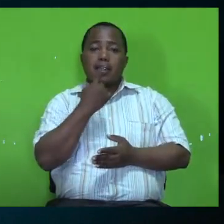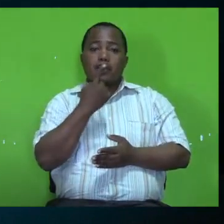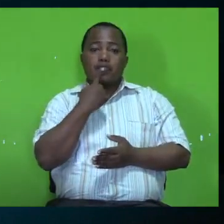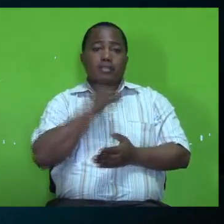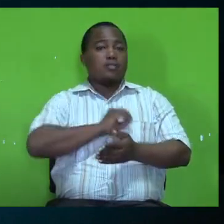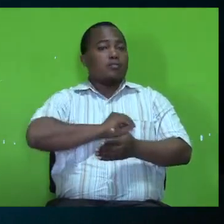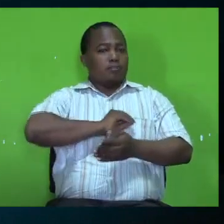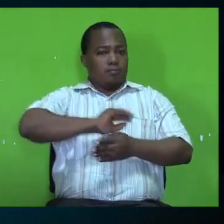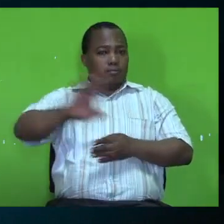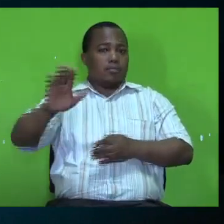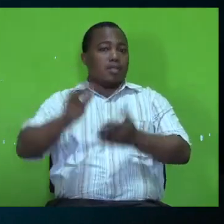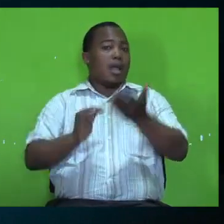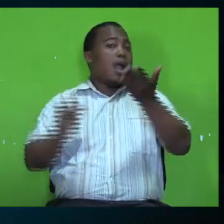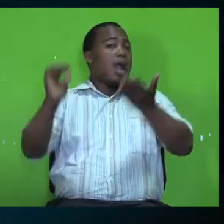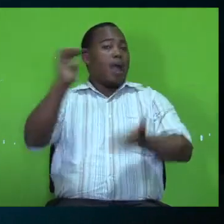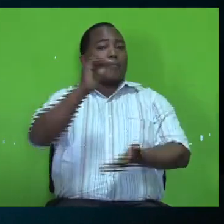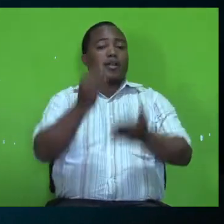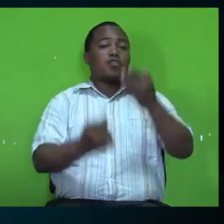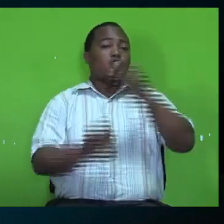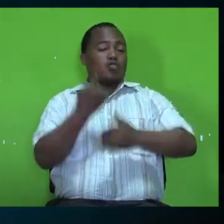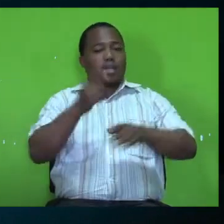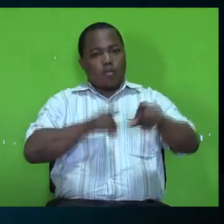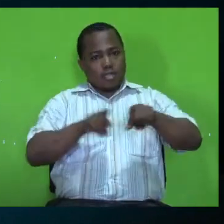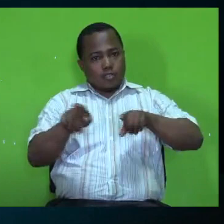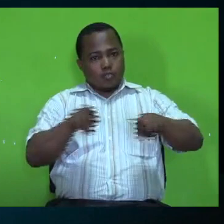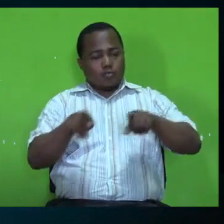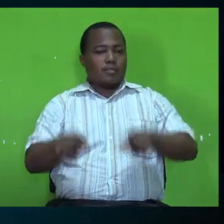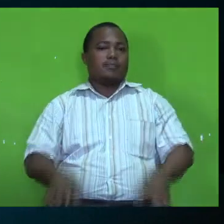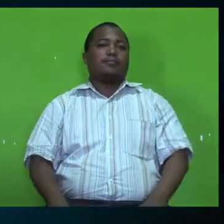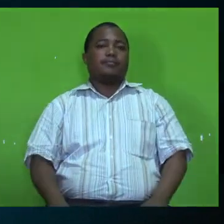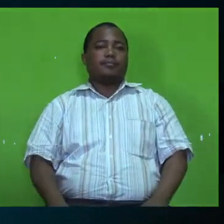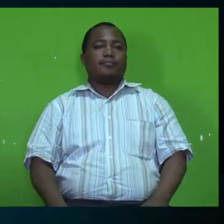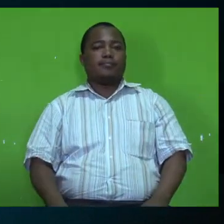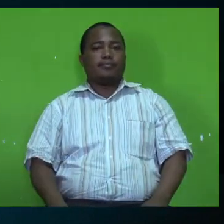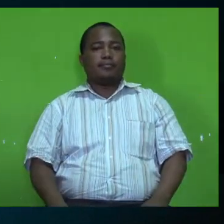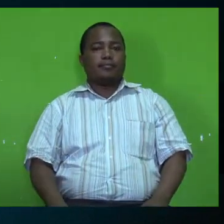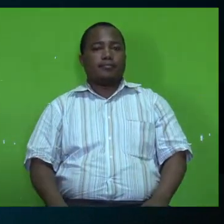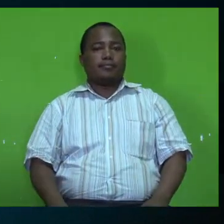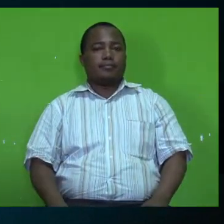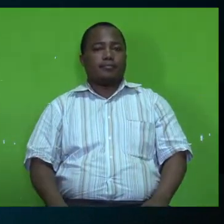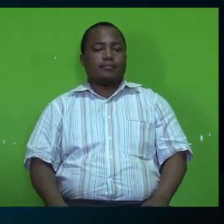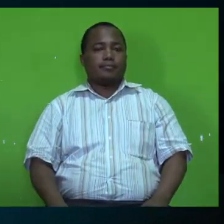to go upwards from the roots.